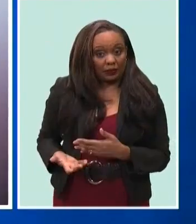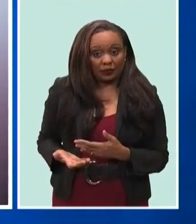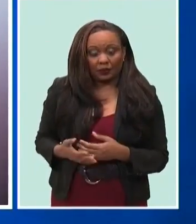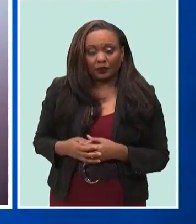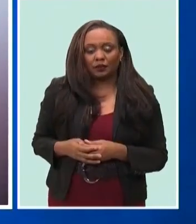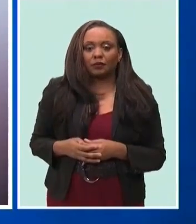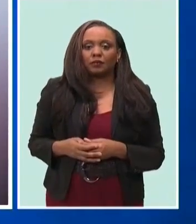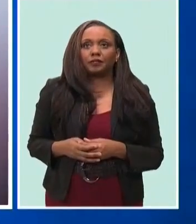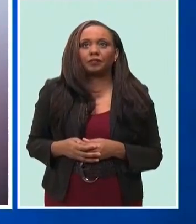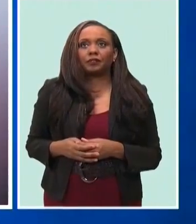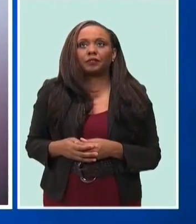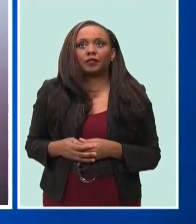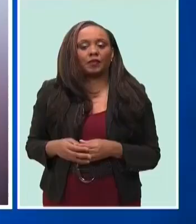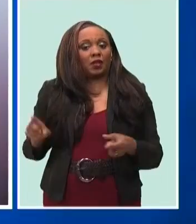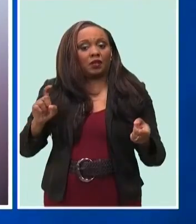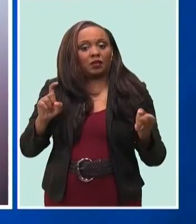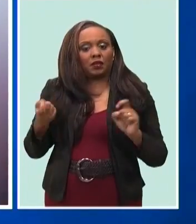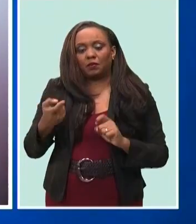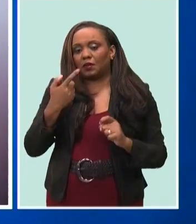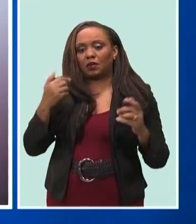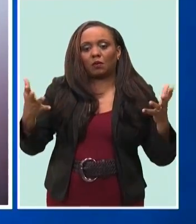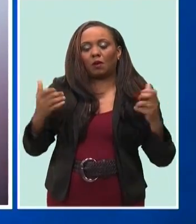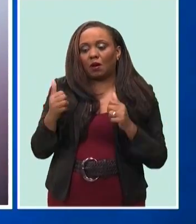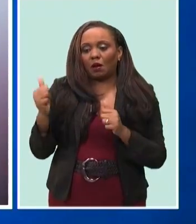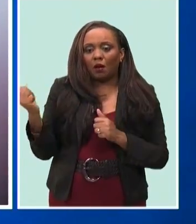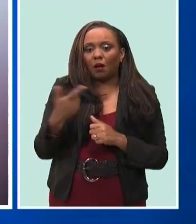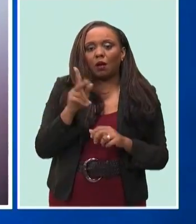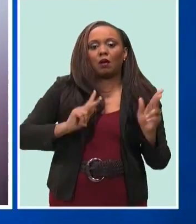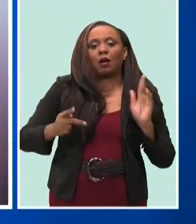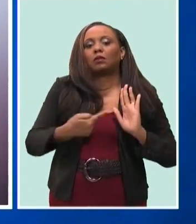the change was made to encourage all mask makers to showcase their